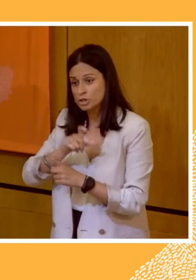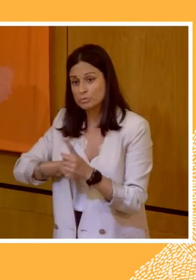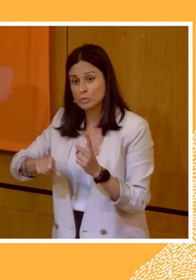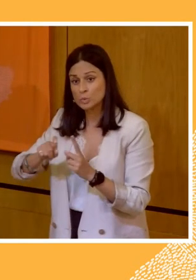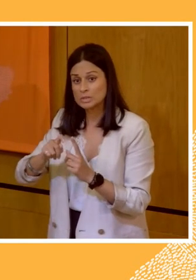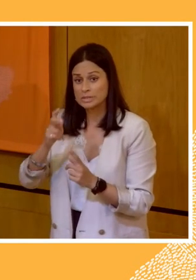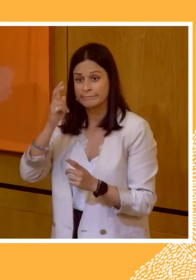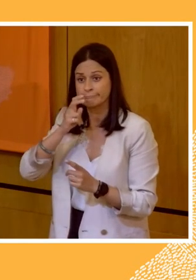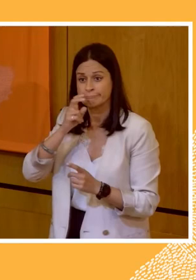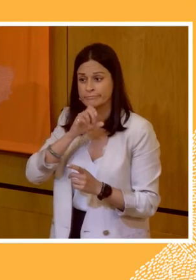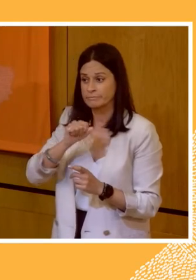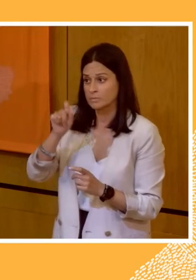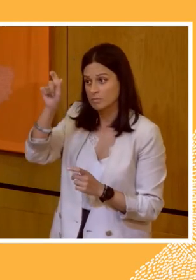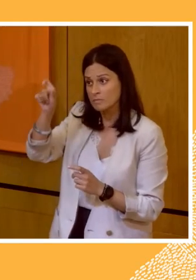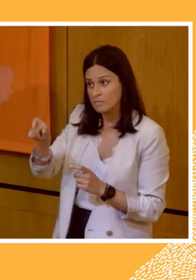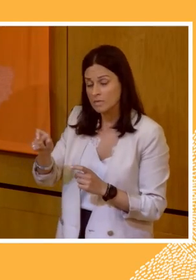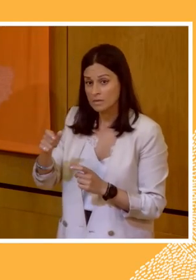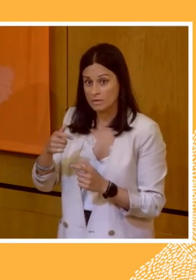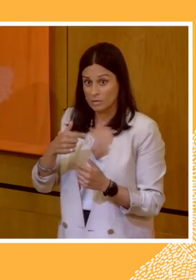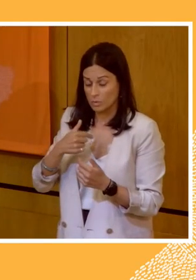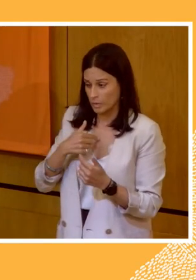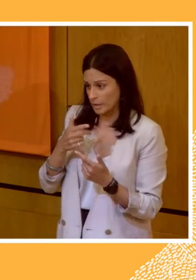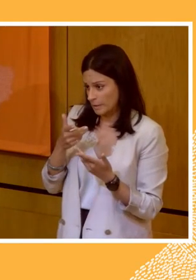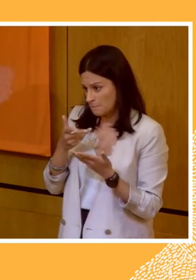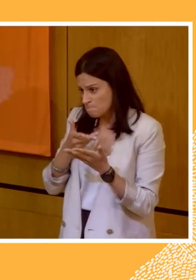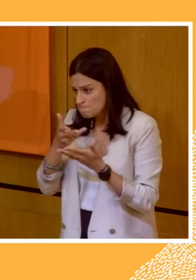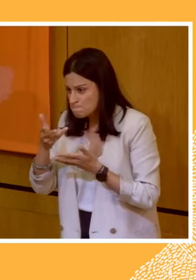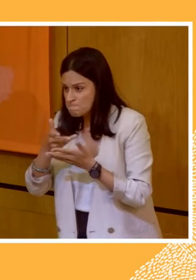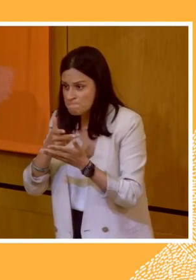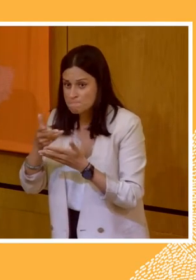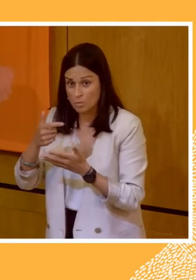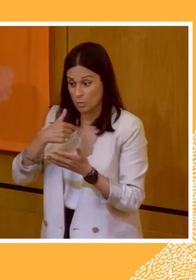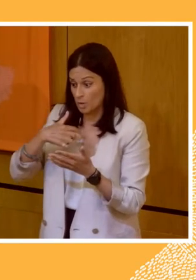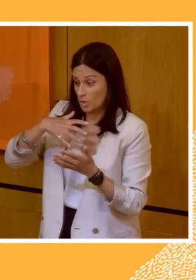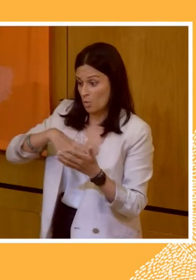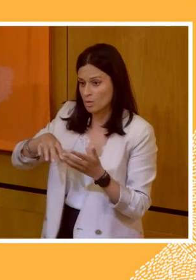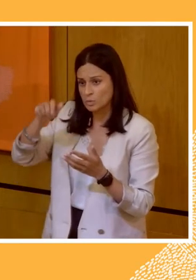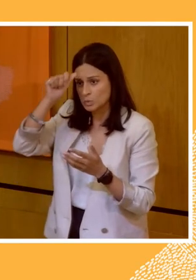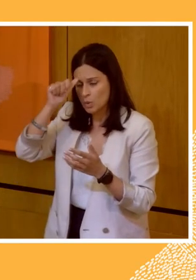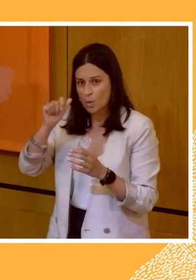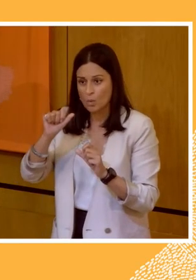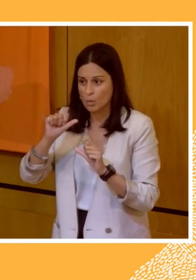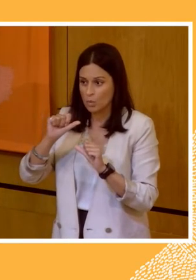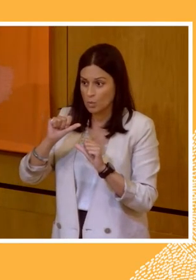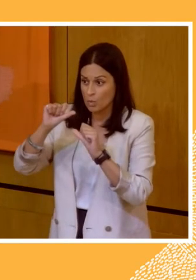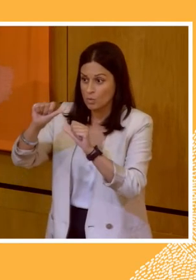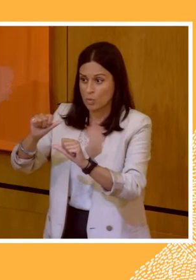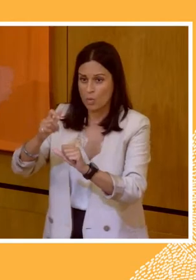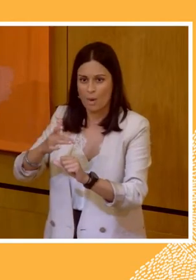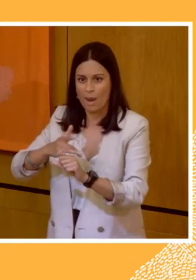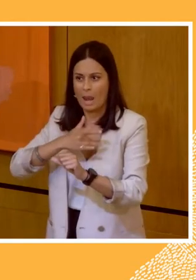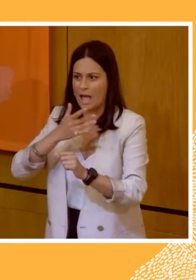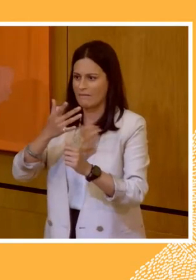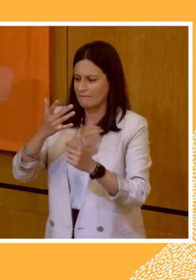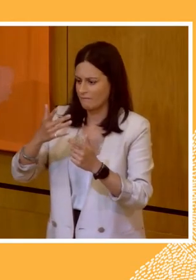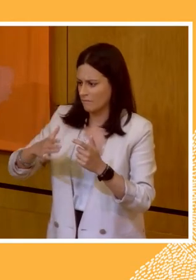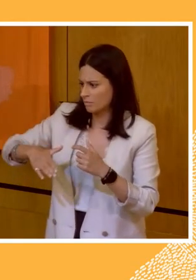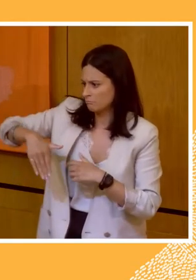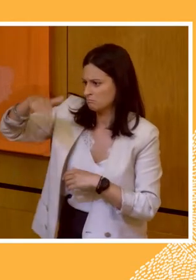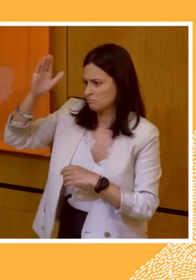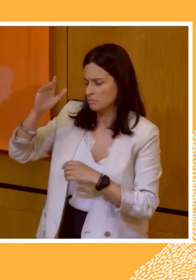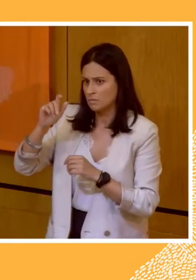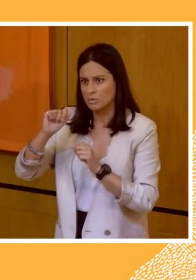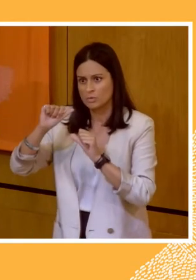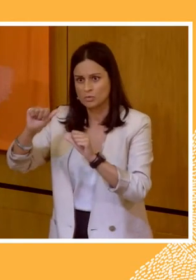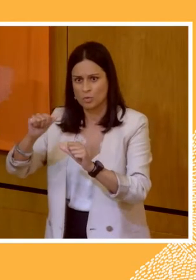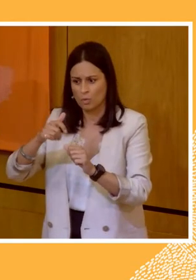we were consenting and told him we wanted to know his life in the story, his